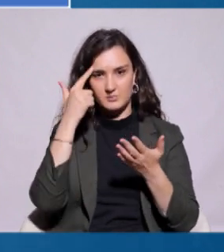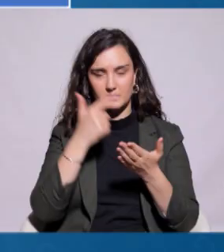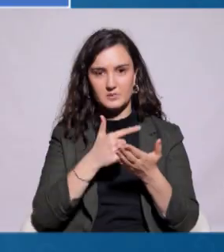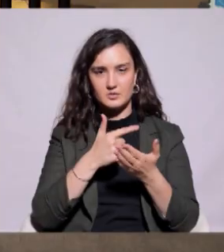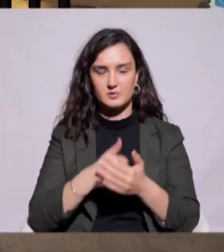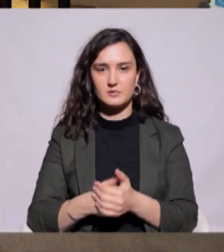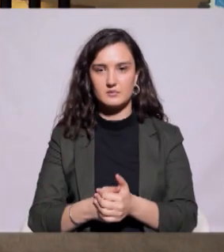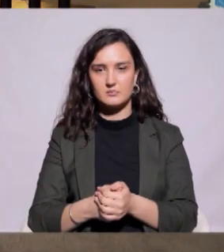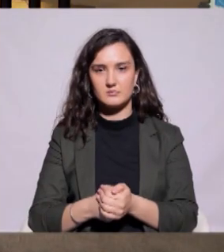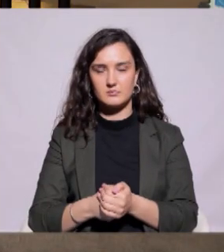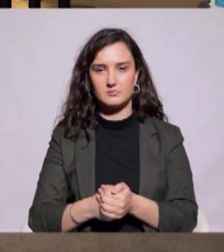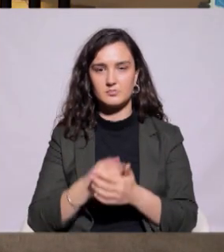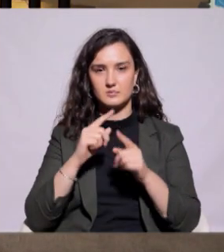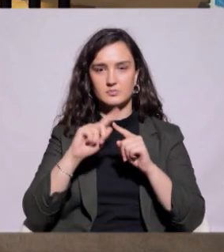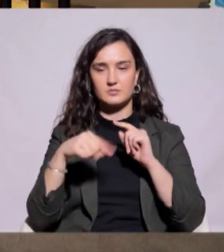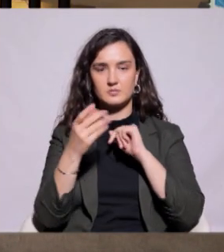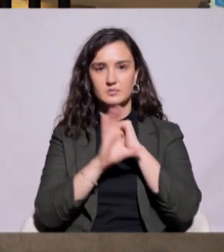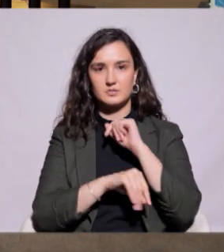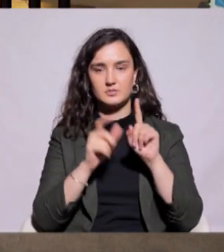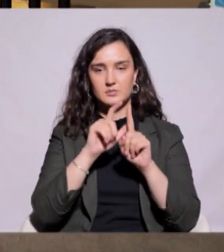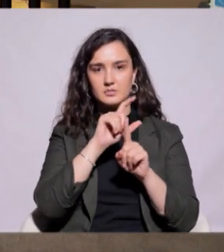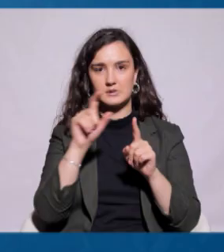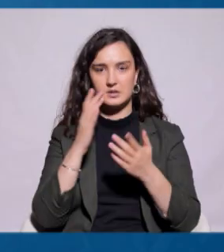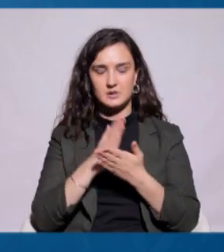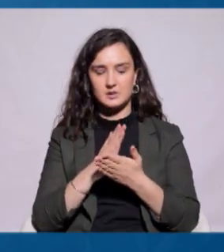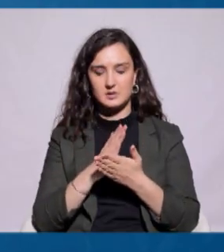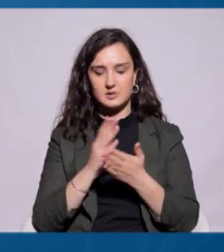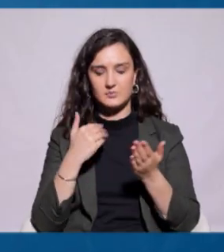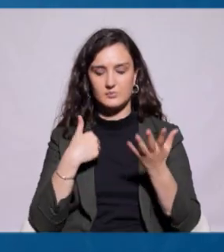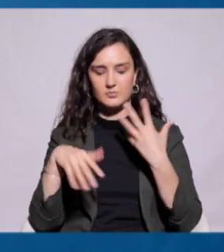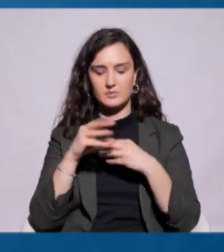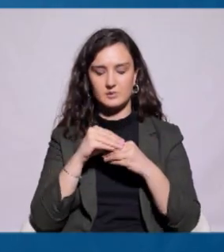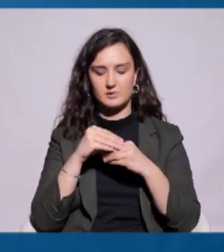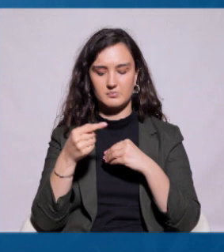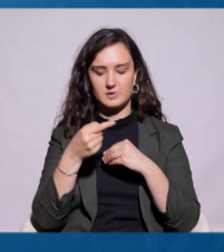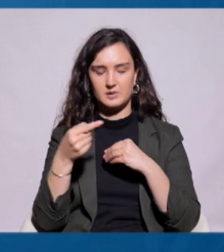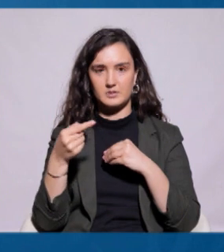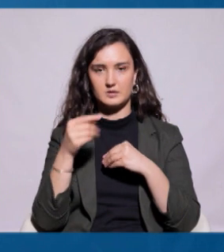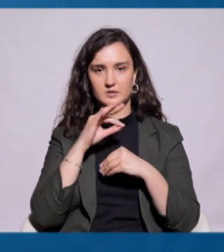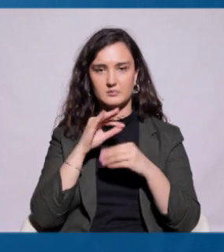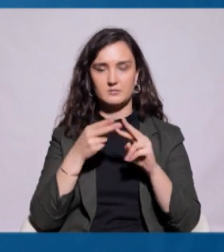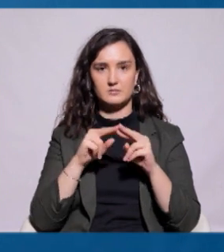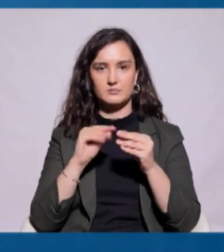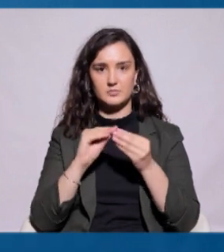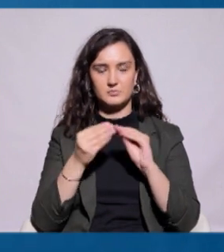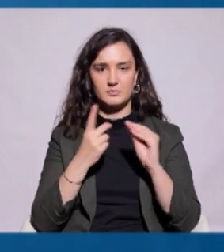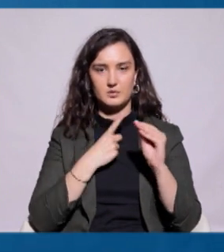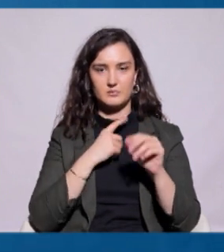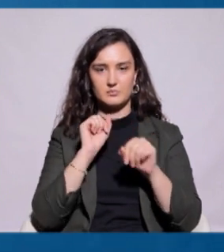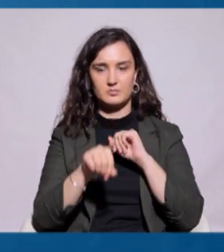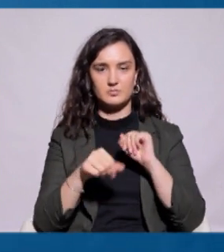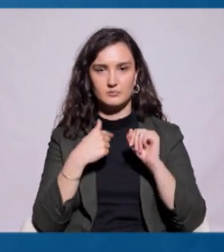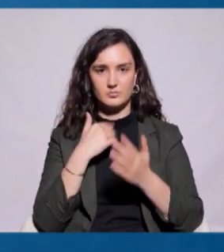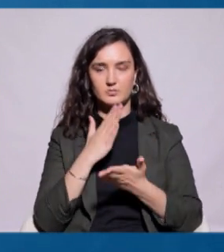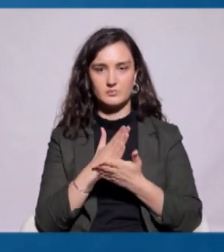competitions. And our last sentence is, we, blank, solve this problem alone.